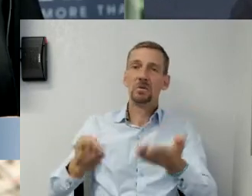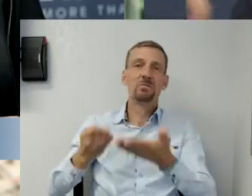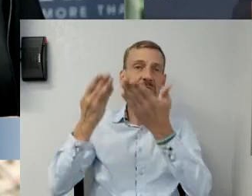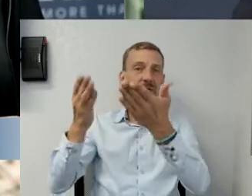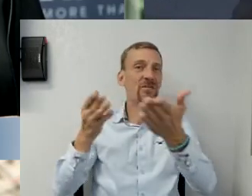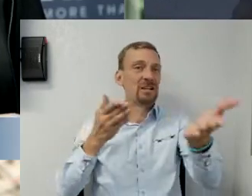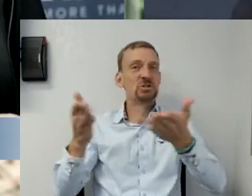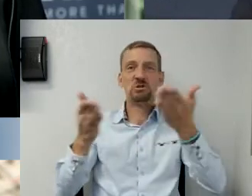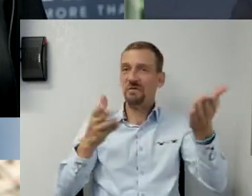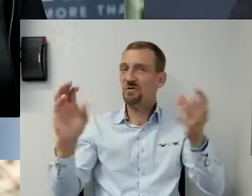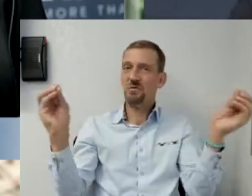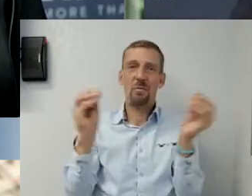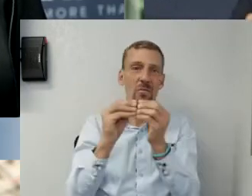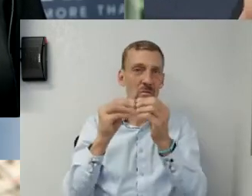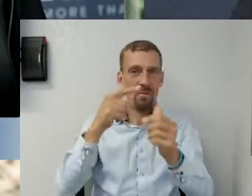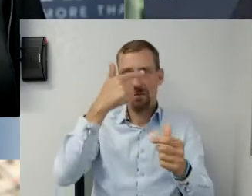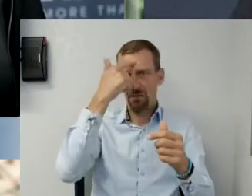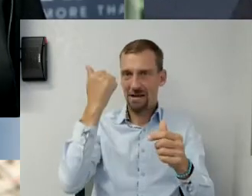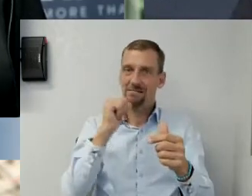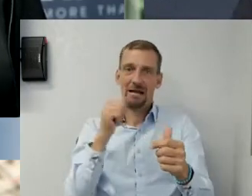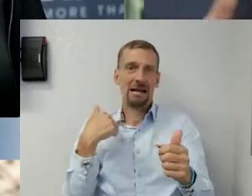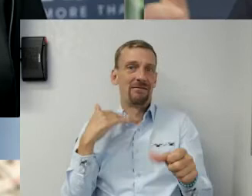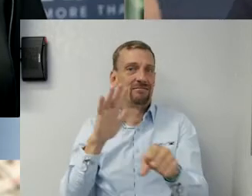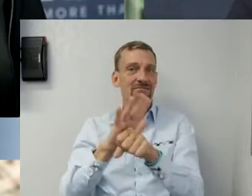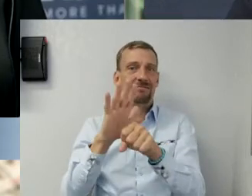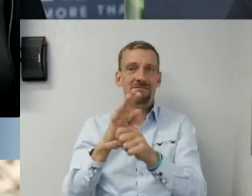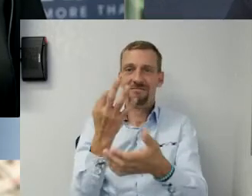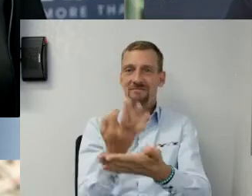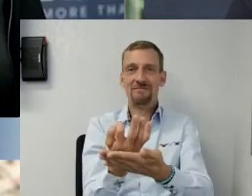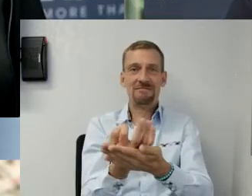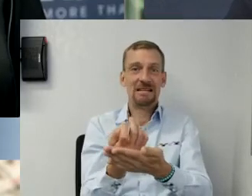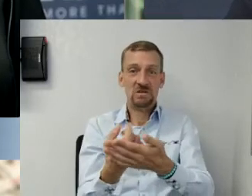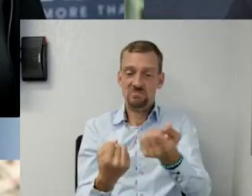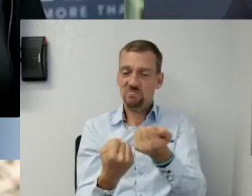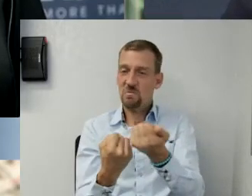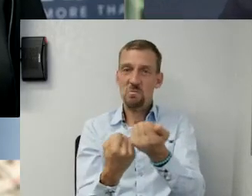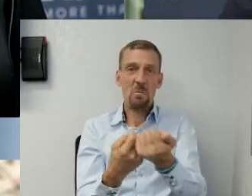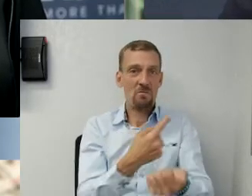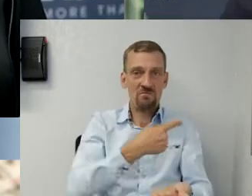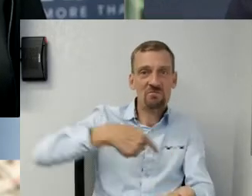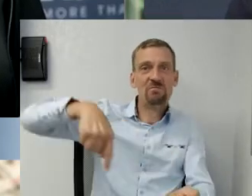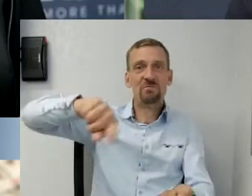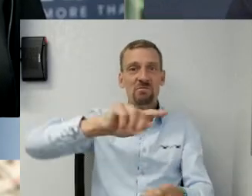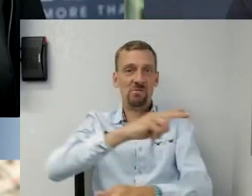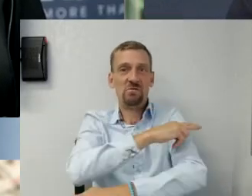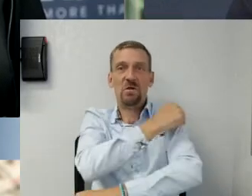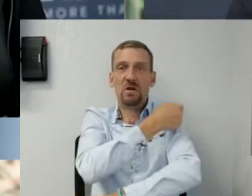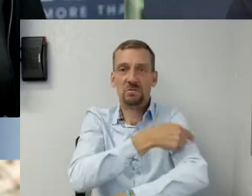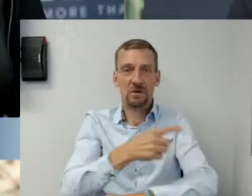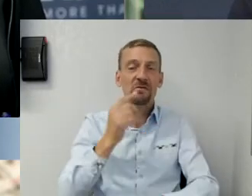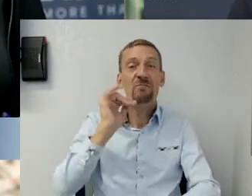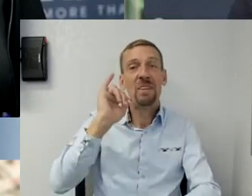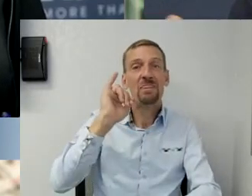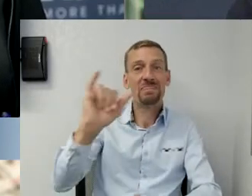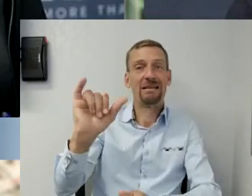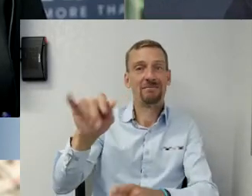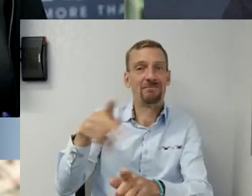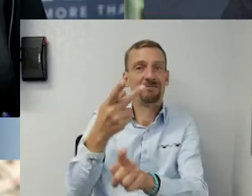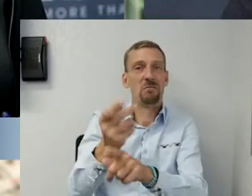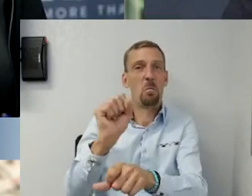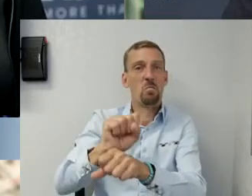because we just don't have the financial wherewithal to support something like that.